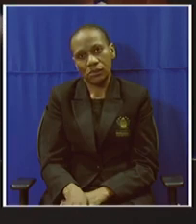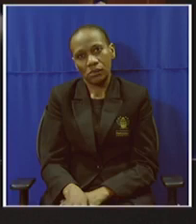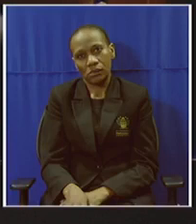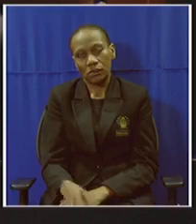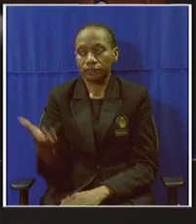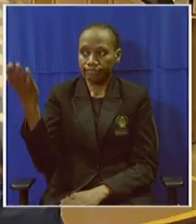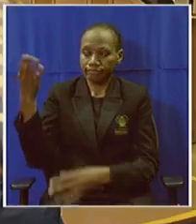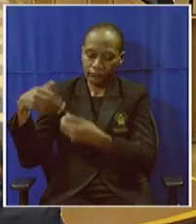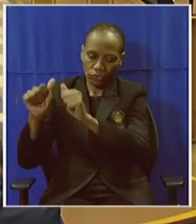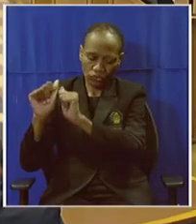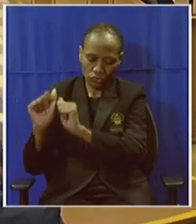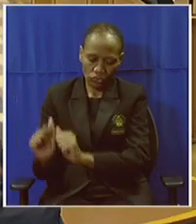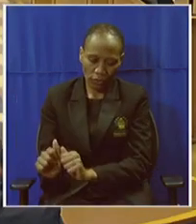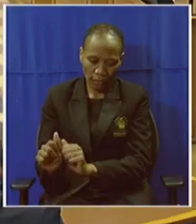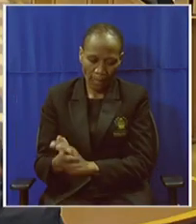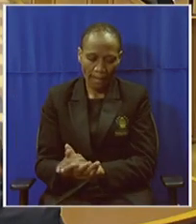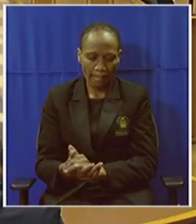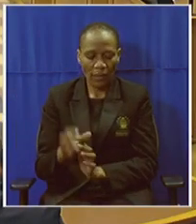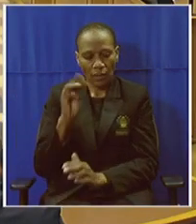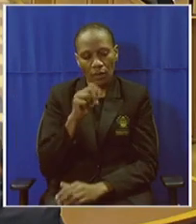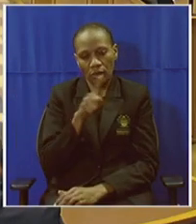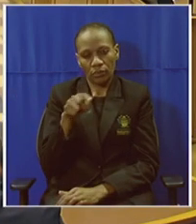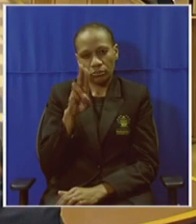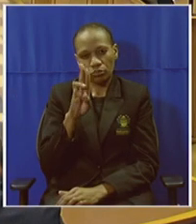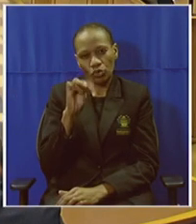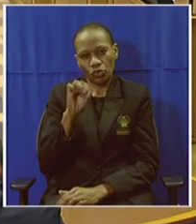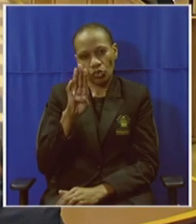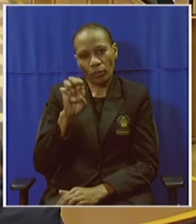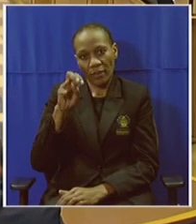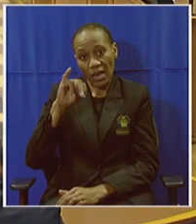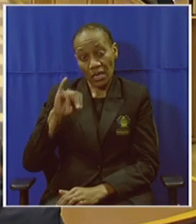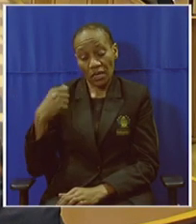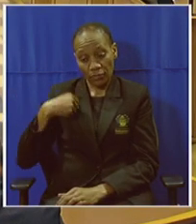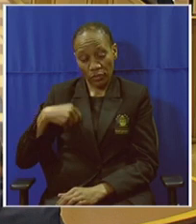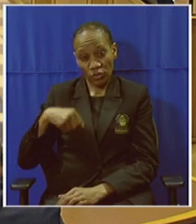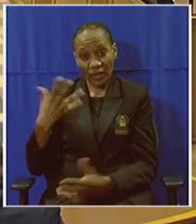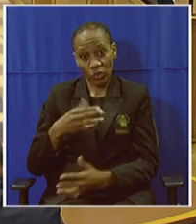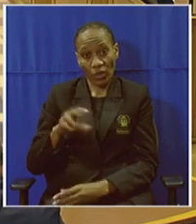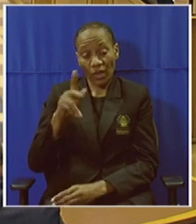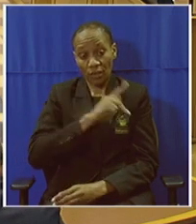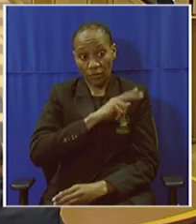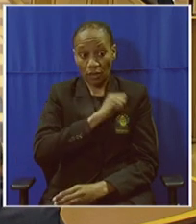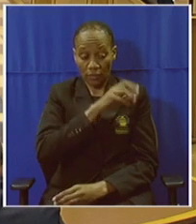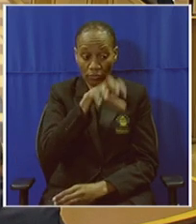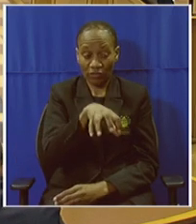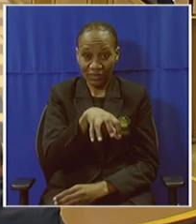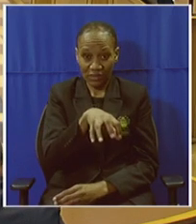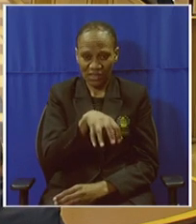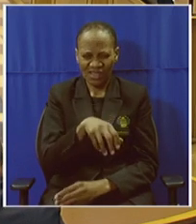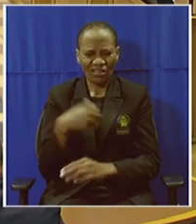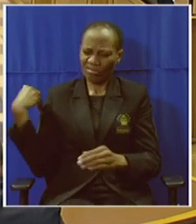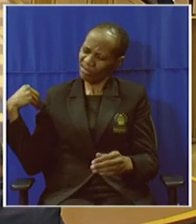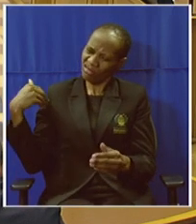House Chair, the Mzumbe municipality in the south coast of KwaZulu-Natal for some